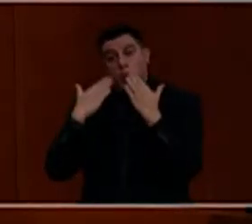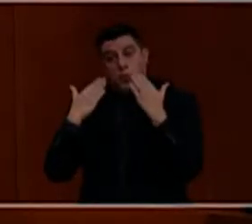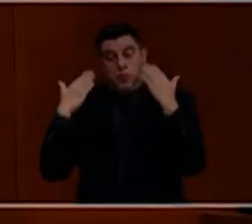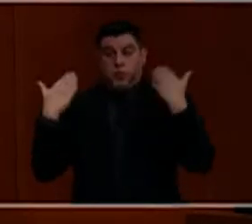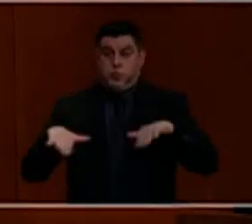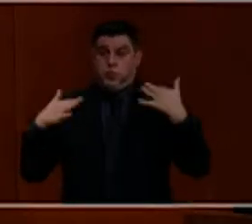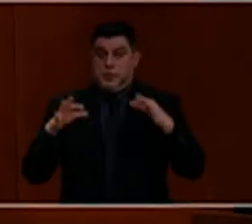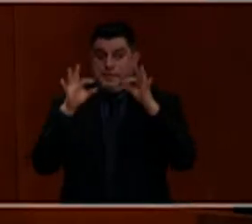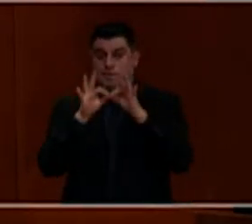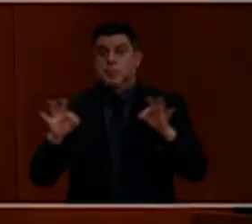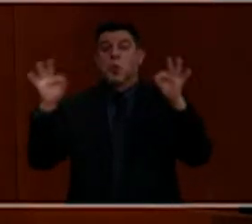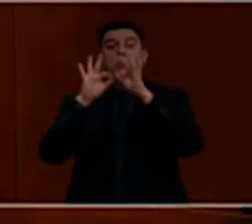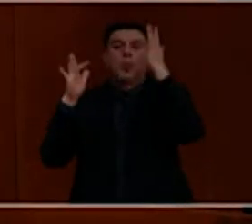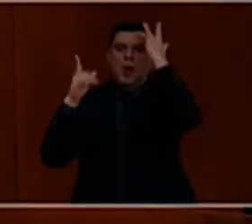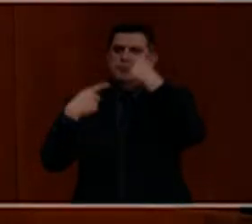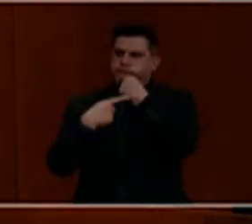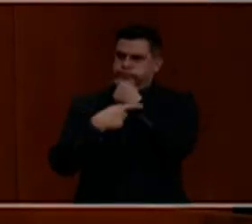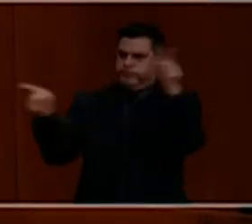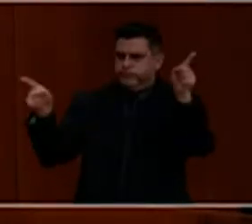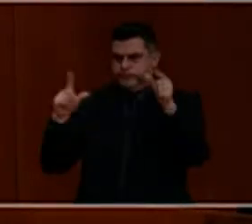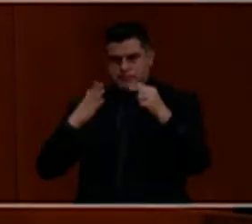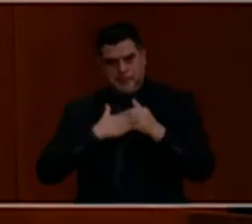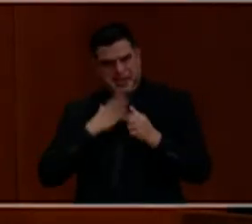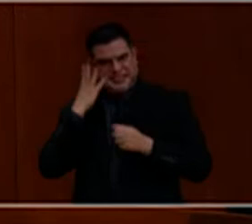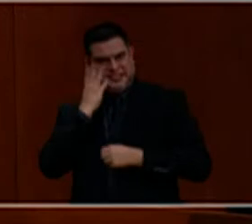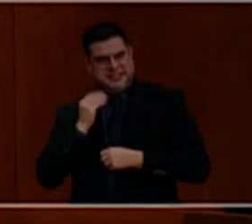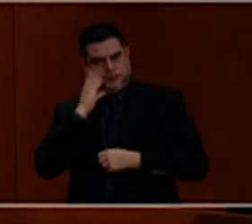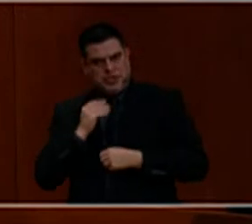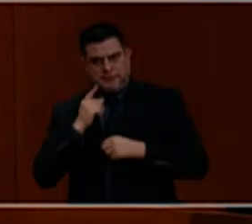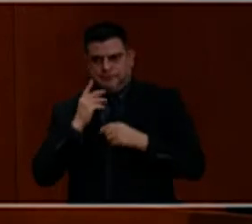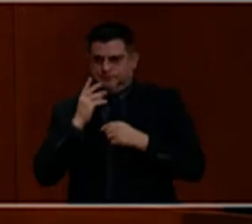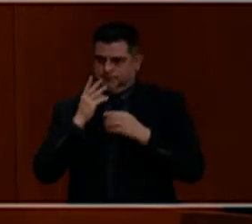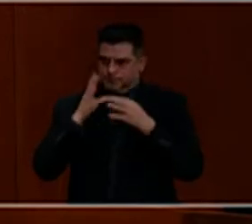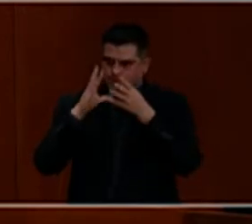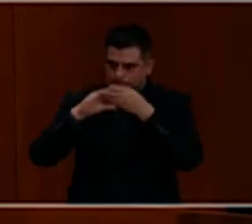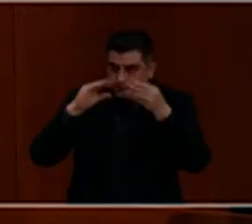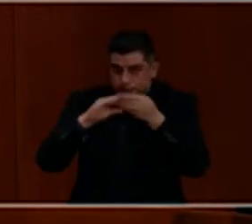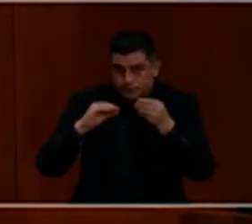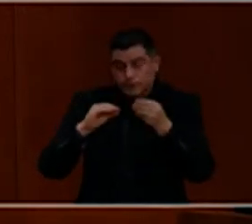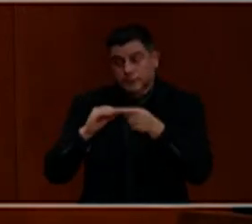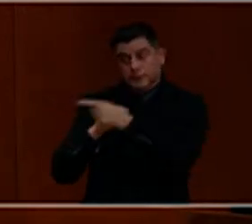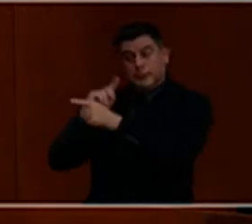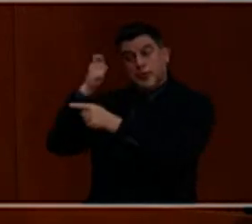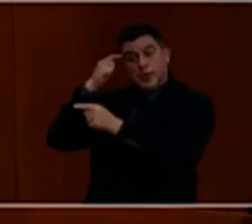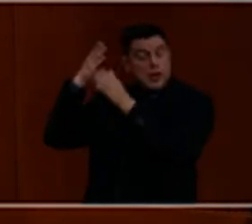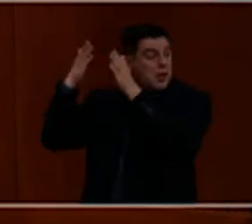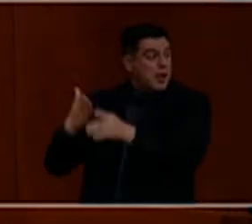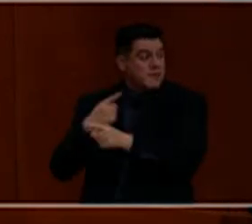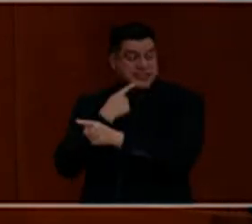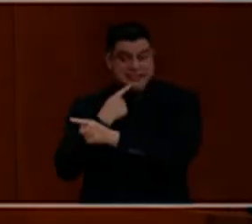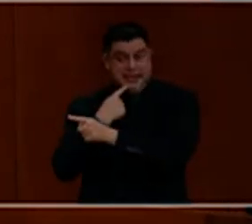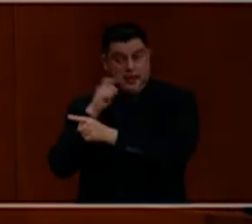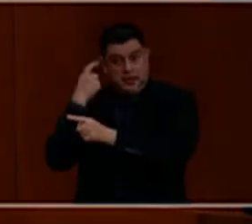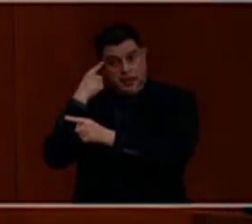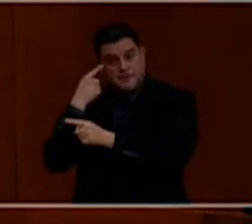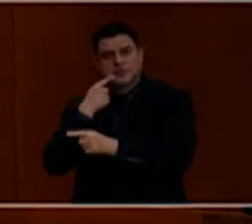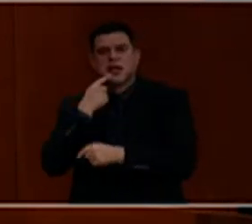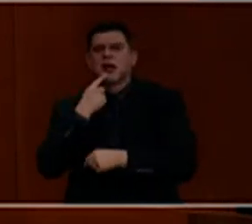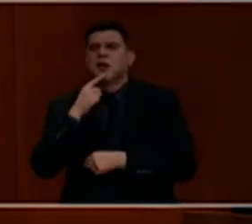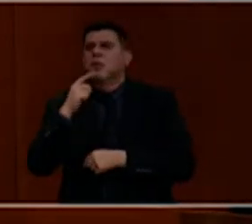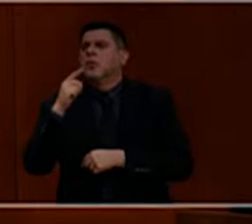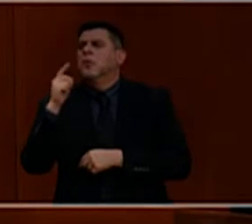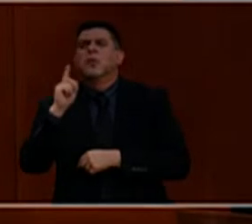have antibody testing available at our drive-through test sites, and so people should avail themselves of that. It's also something